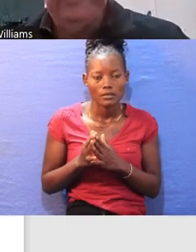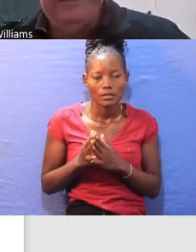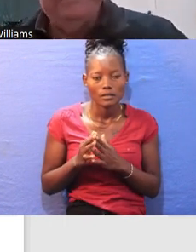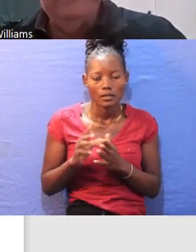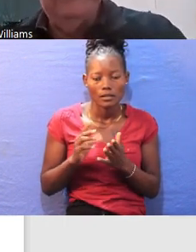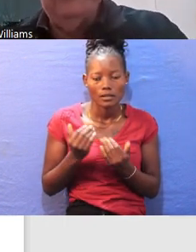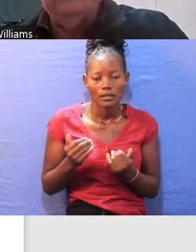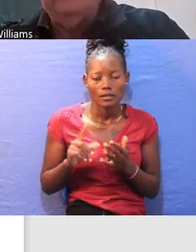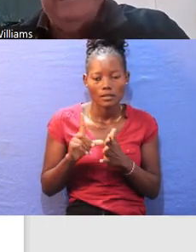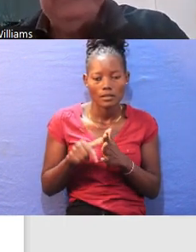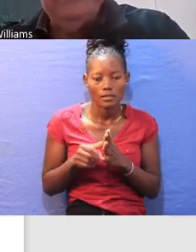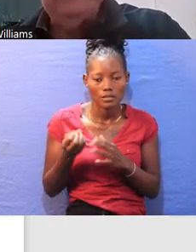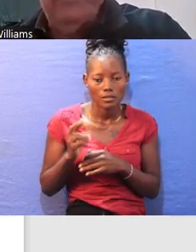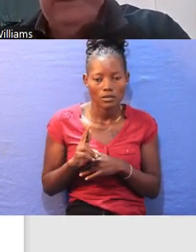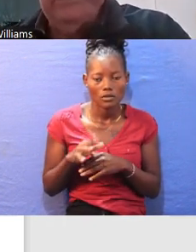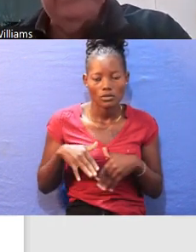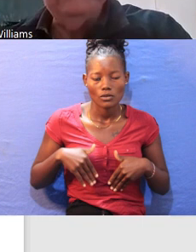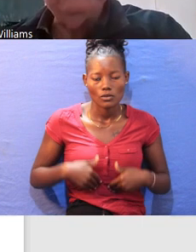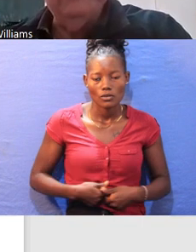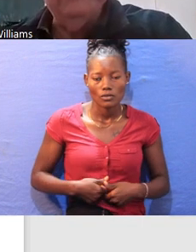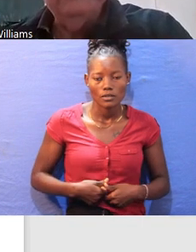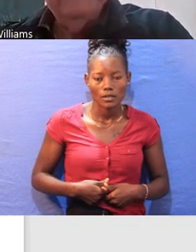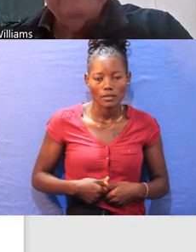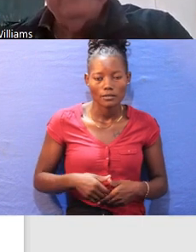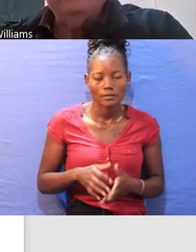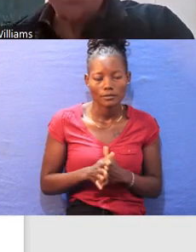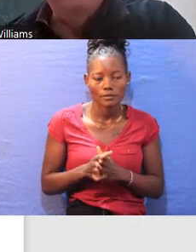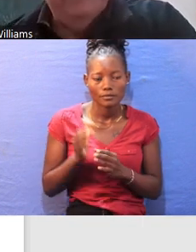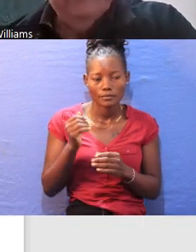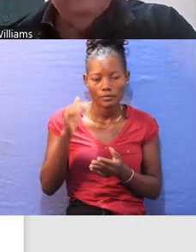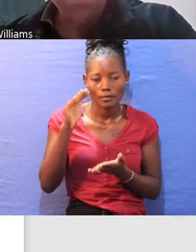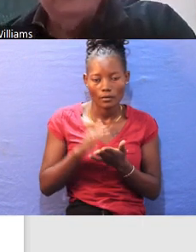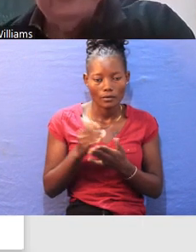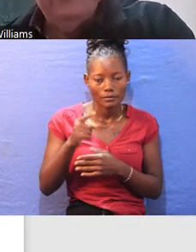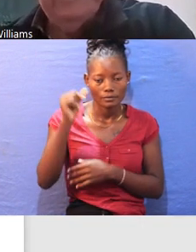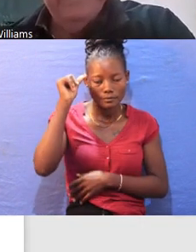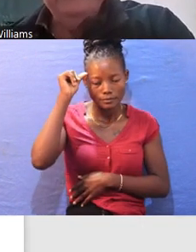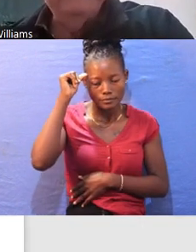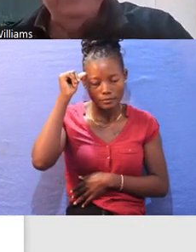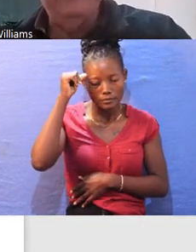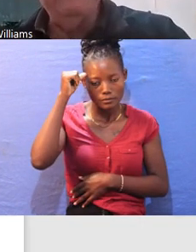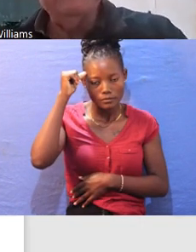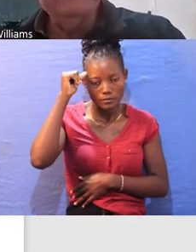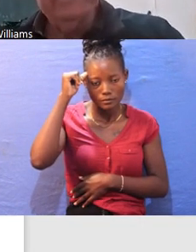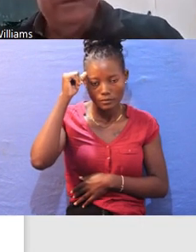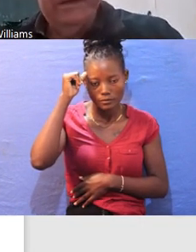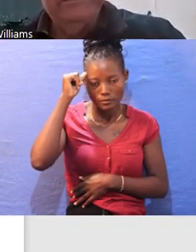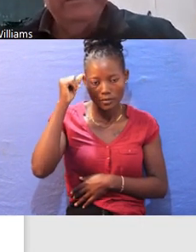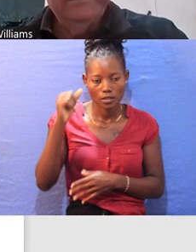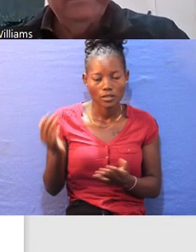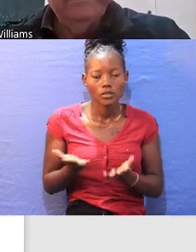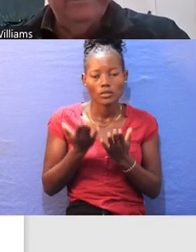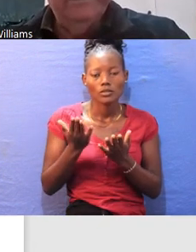still fatigued, you're limiting your ability to exhibit your speed and develop it.